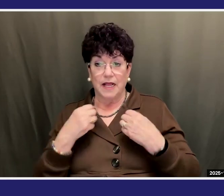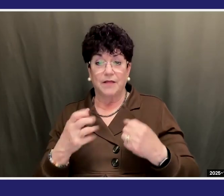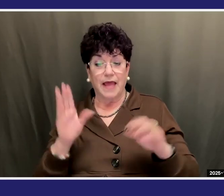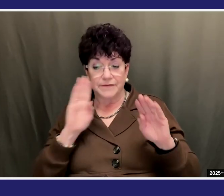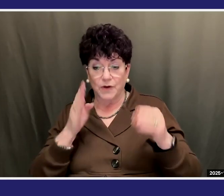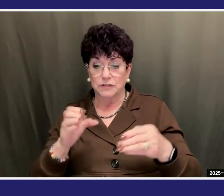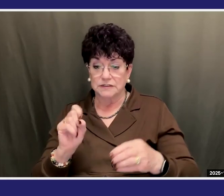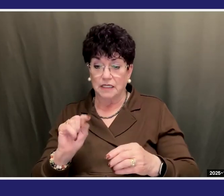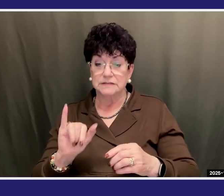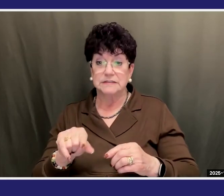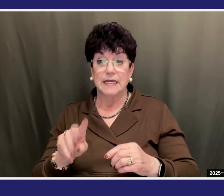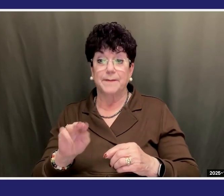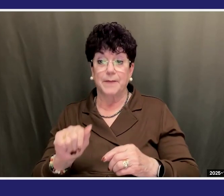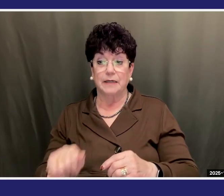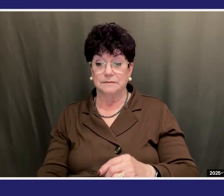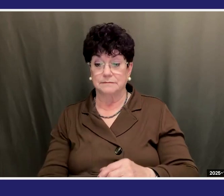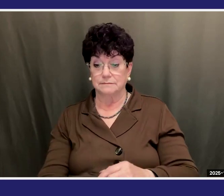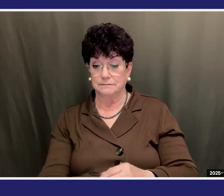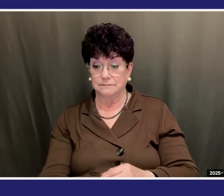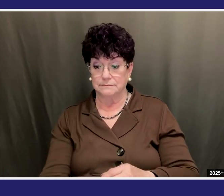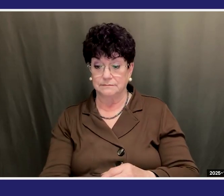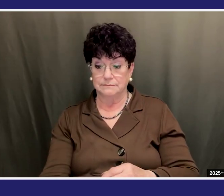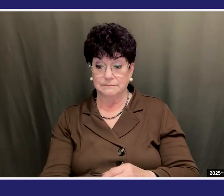focusing on stigma reduction,